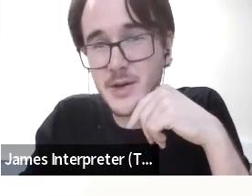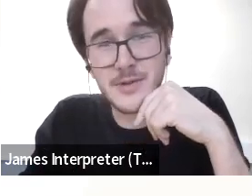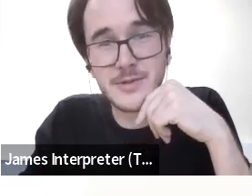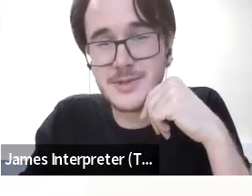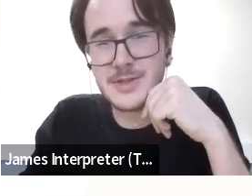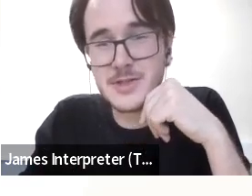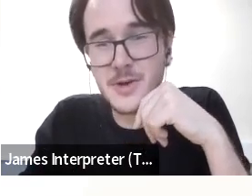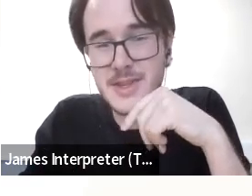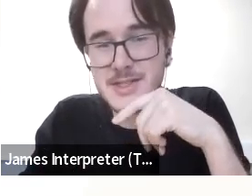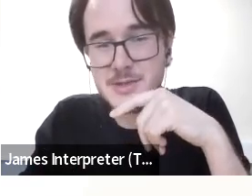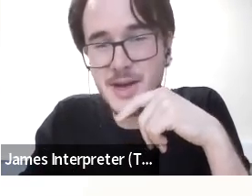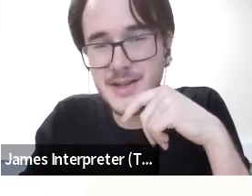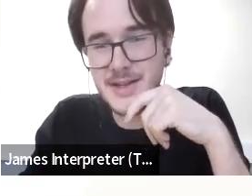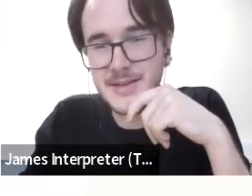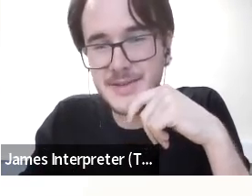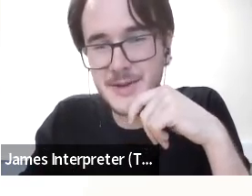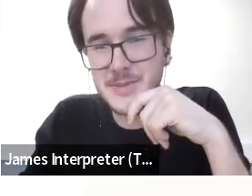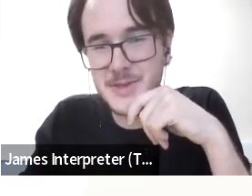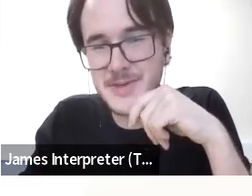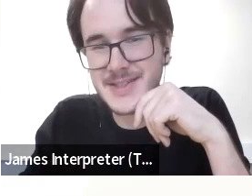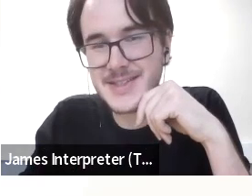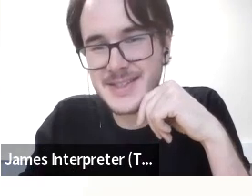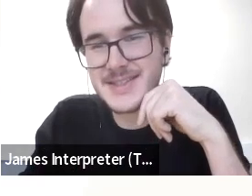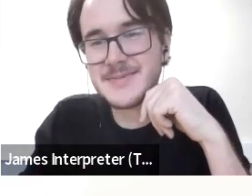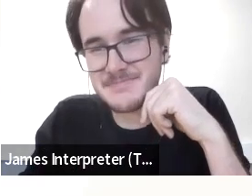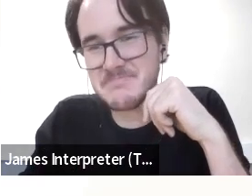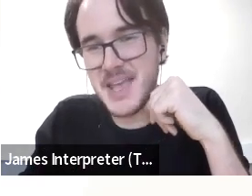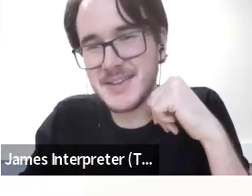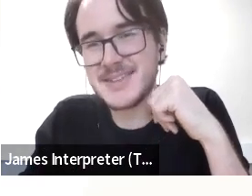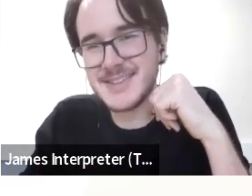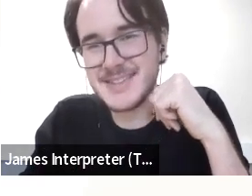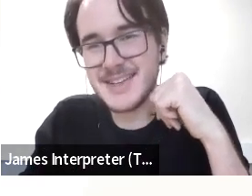Hopefully all you enjoyed this as well. I hope so.